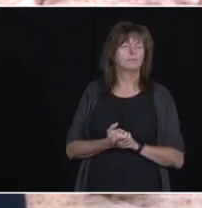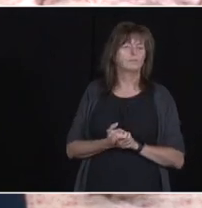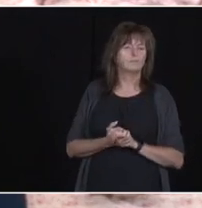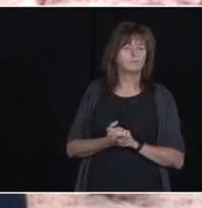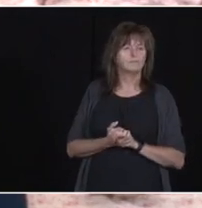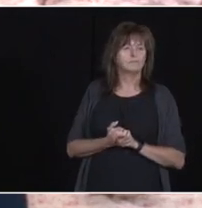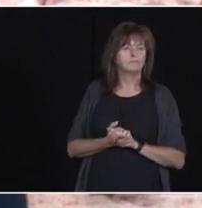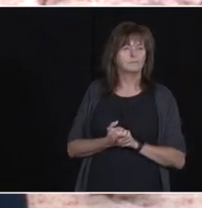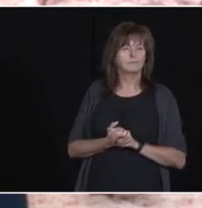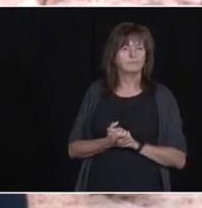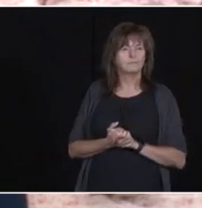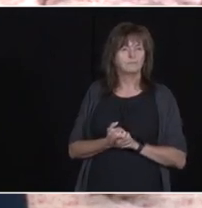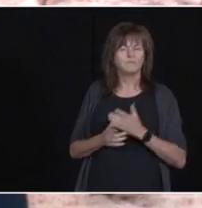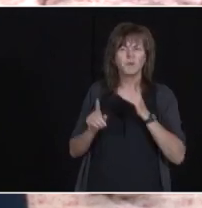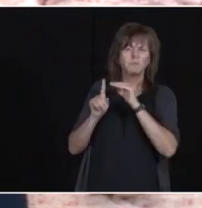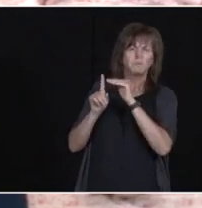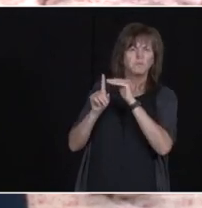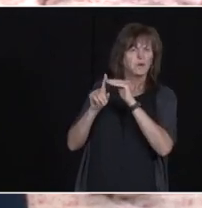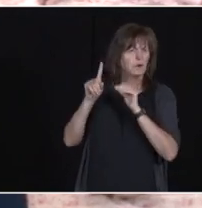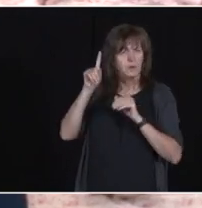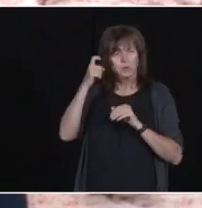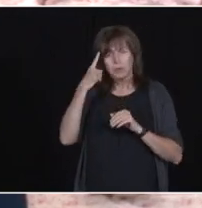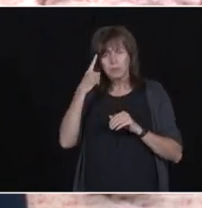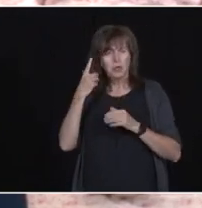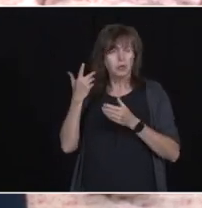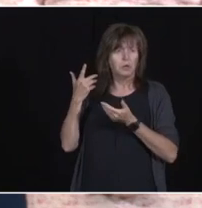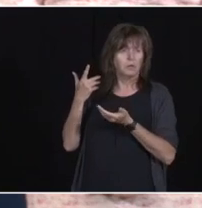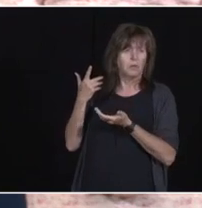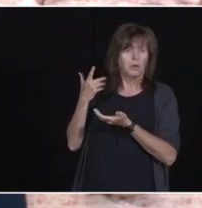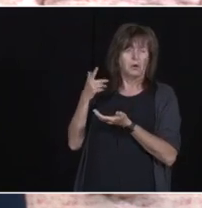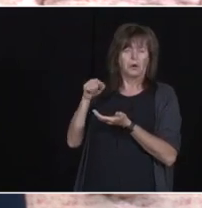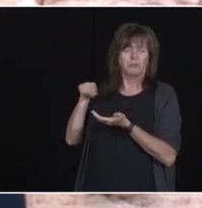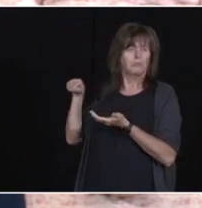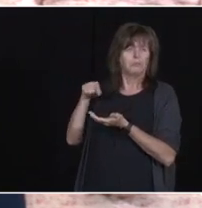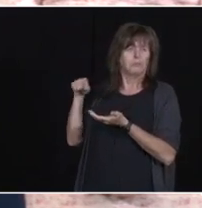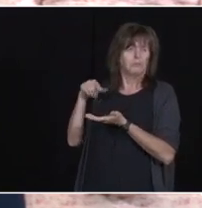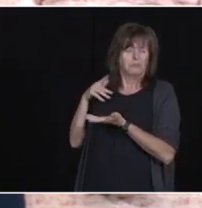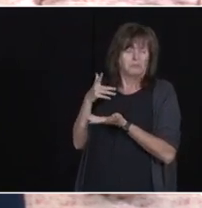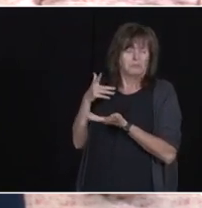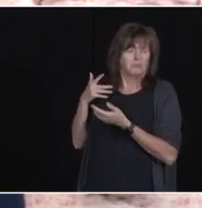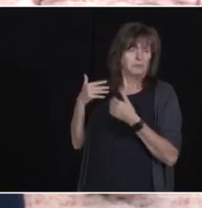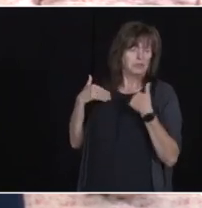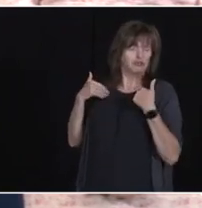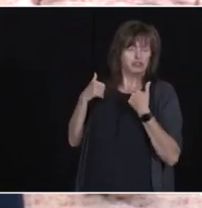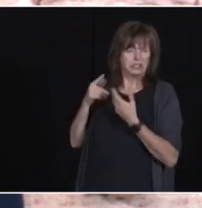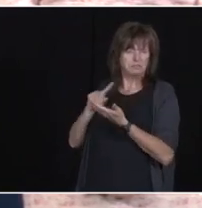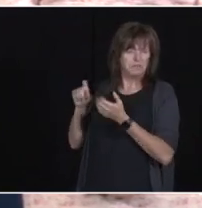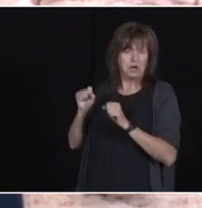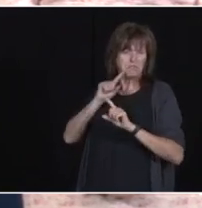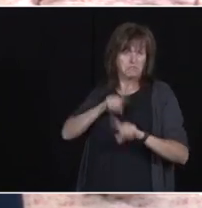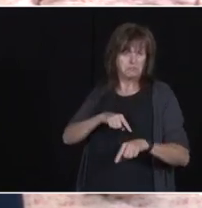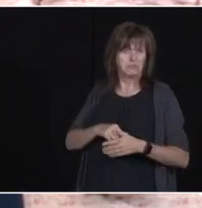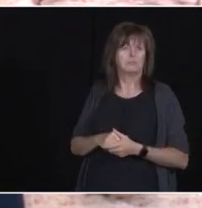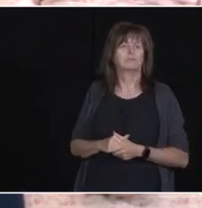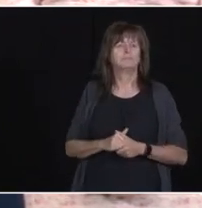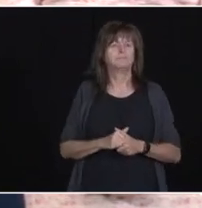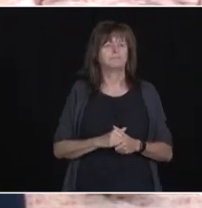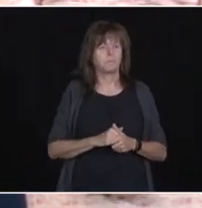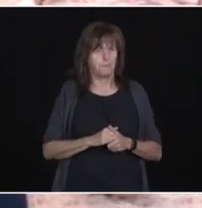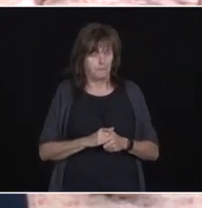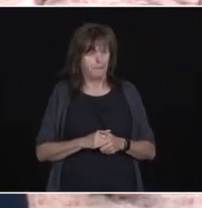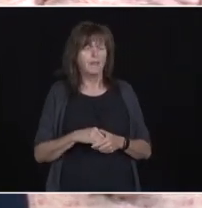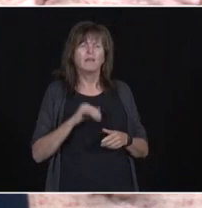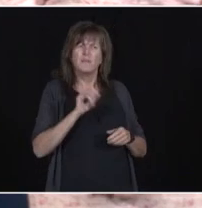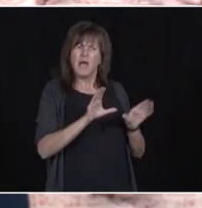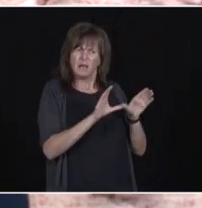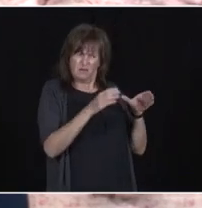yourself or Dr. Fullerton, whoever would best like to answer this. The three-person commission for long-term care homes, their report is